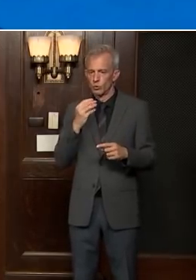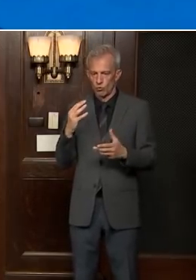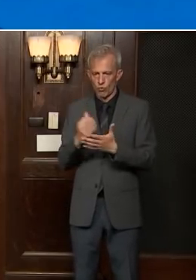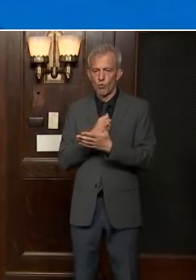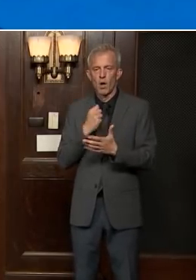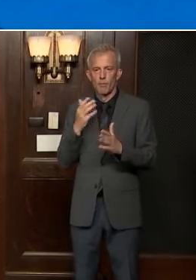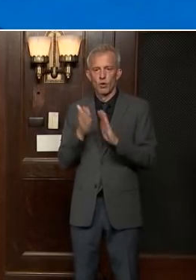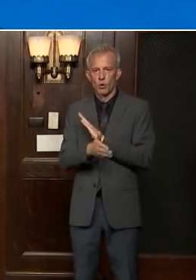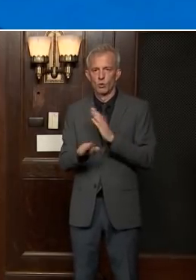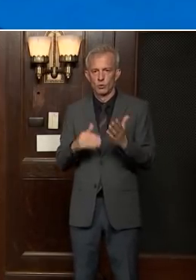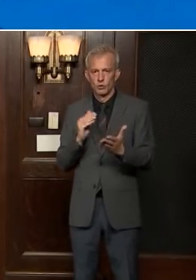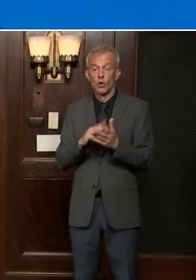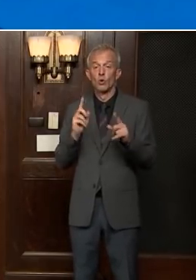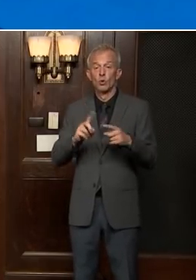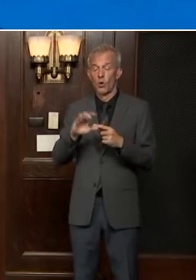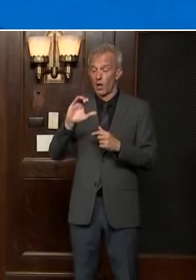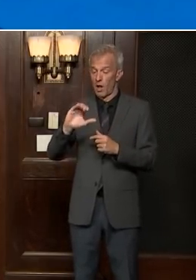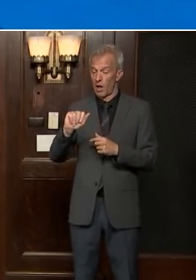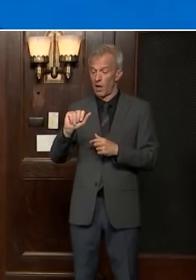for everyone. So go to